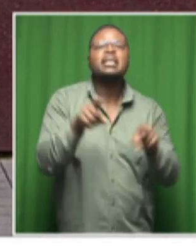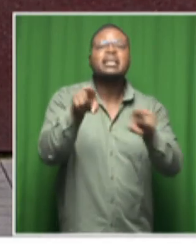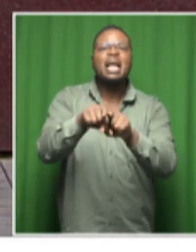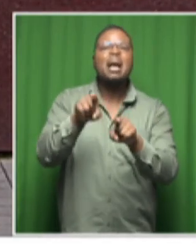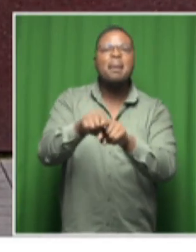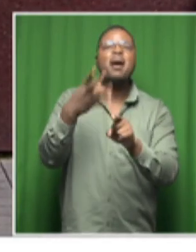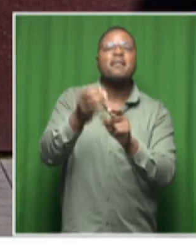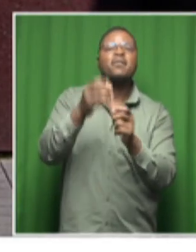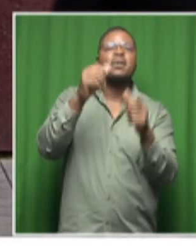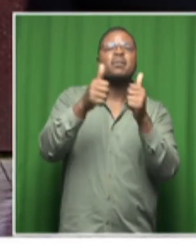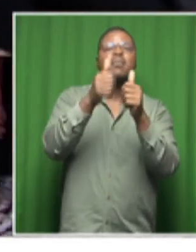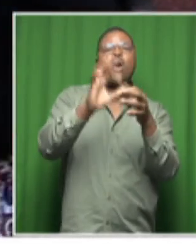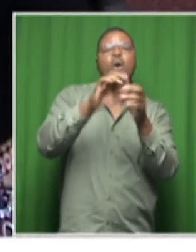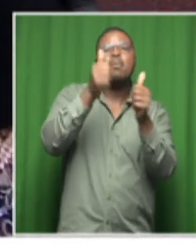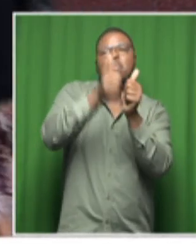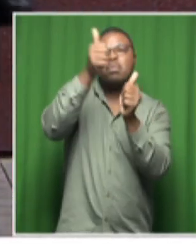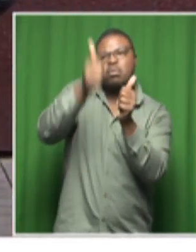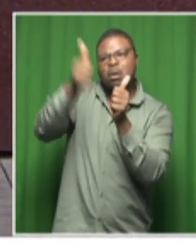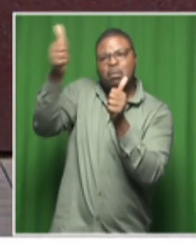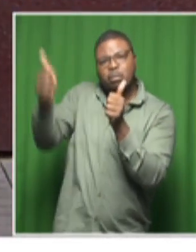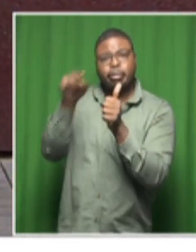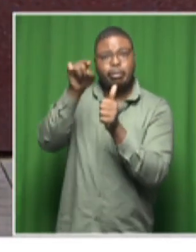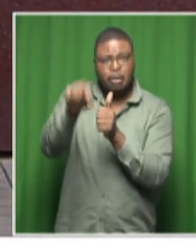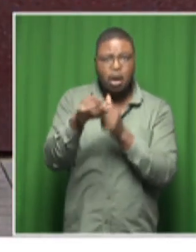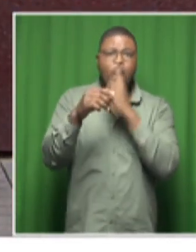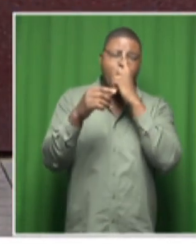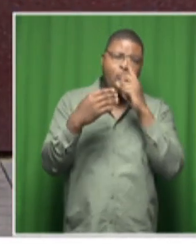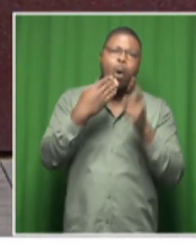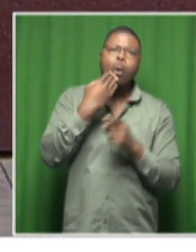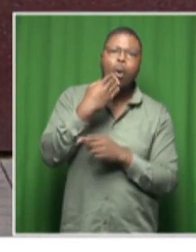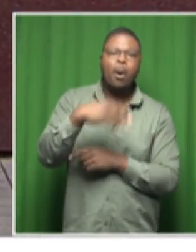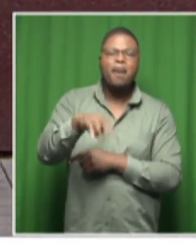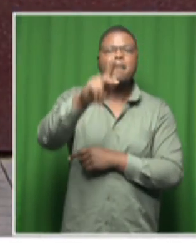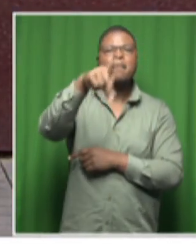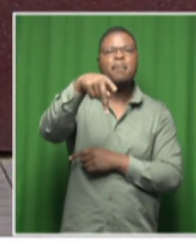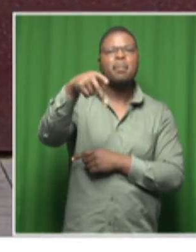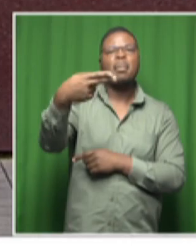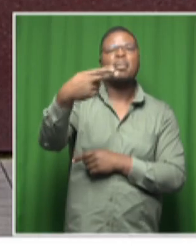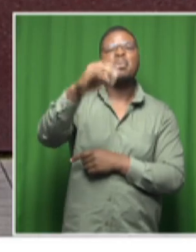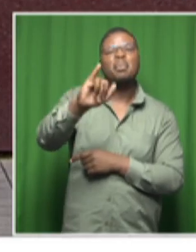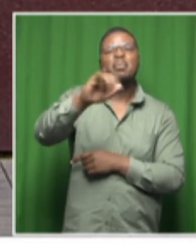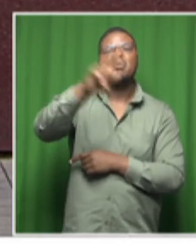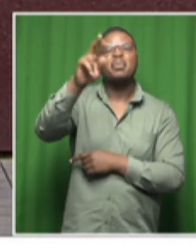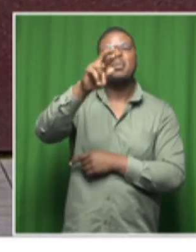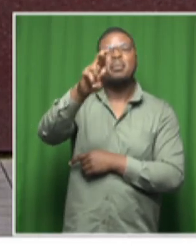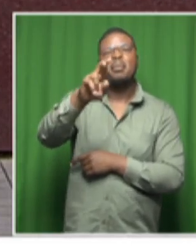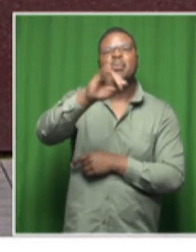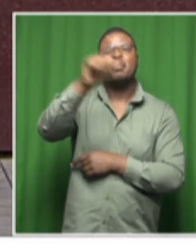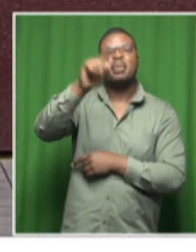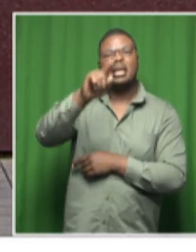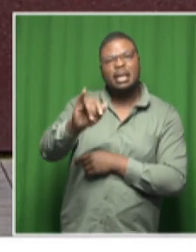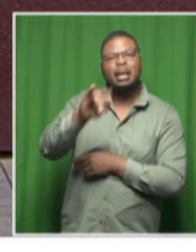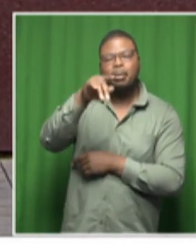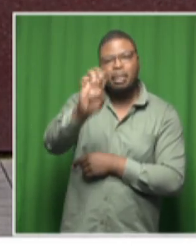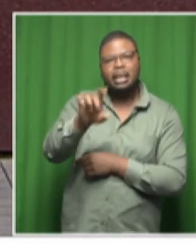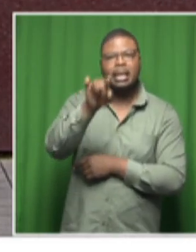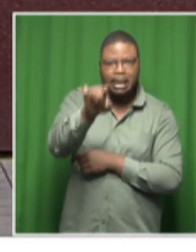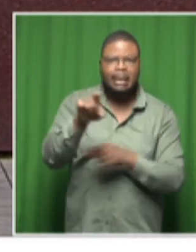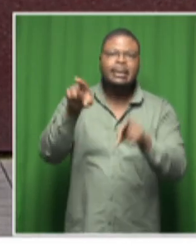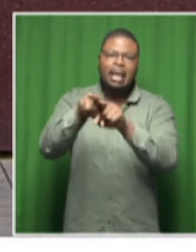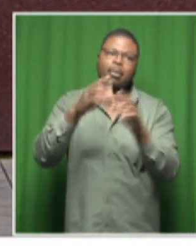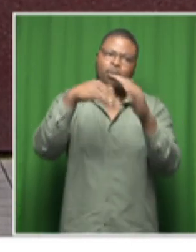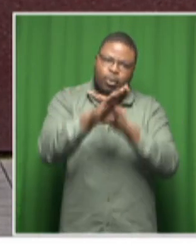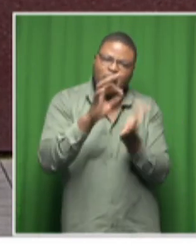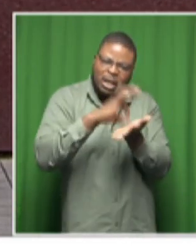Maggie Peary, had cleaned up those beer bottles from the floor. And one of the other concerned neighbours asked her why she was doing that.